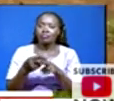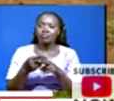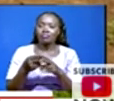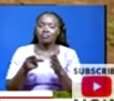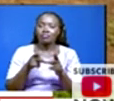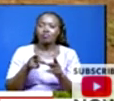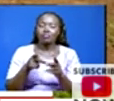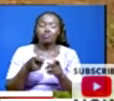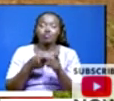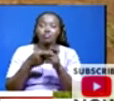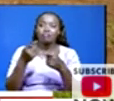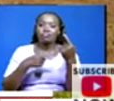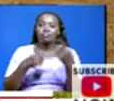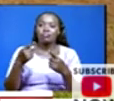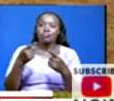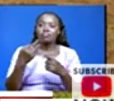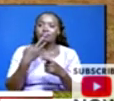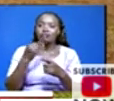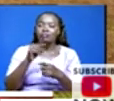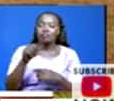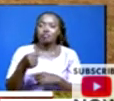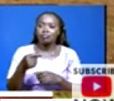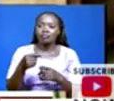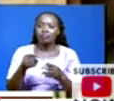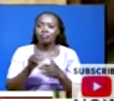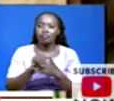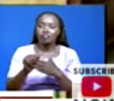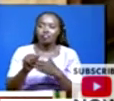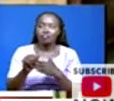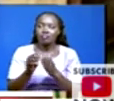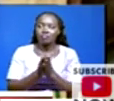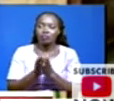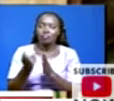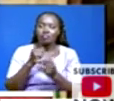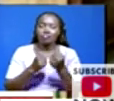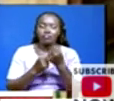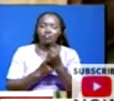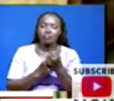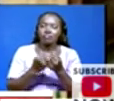winner, which comes with a $300,000 grant and additional support worth